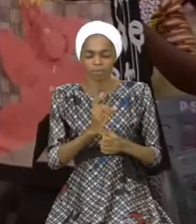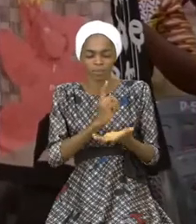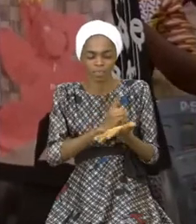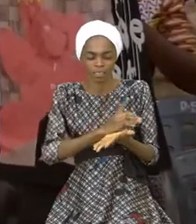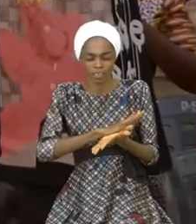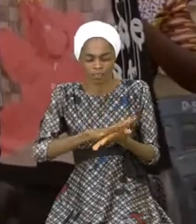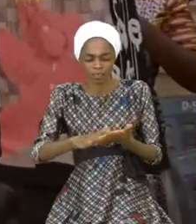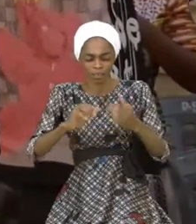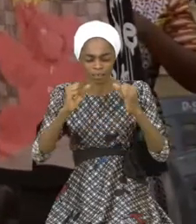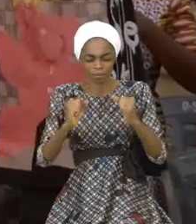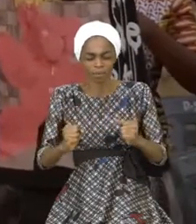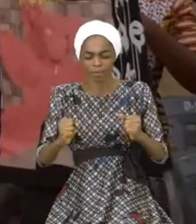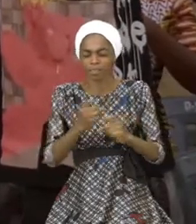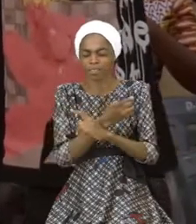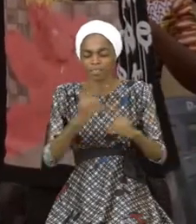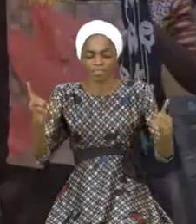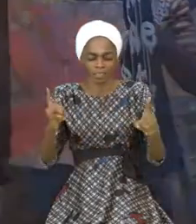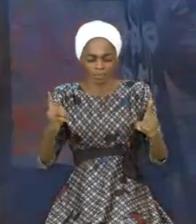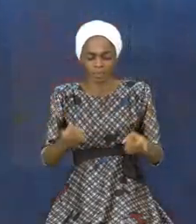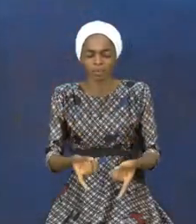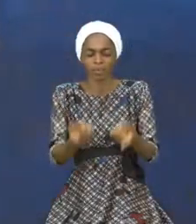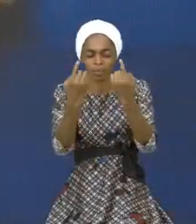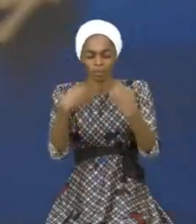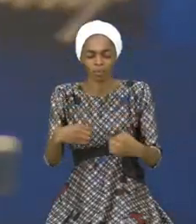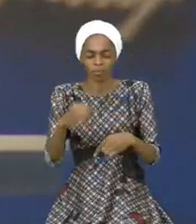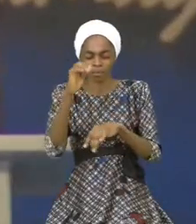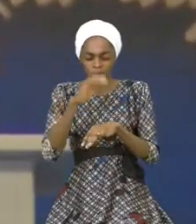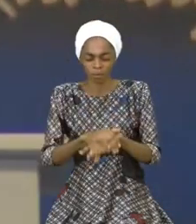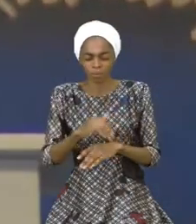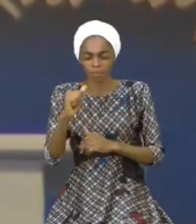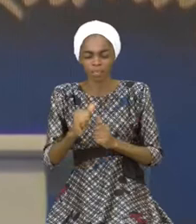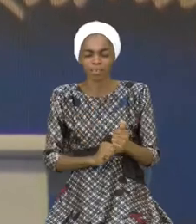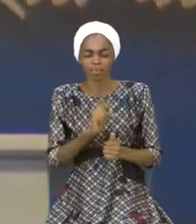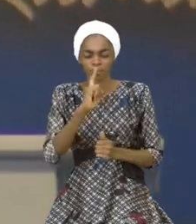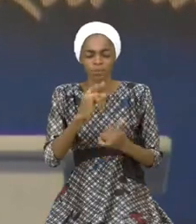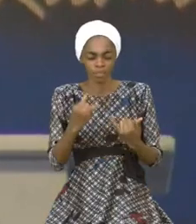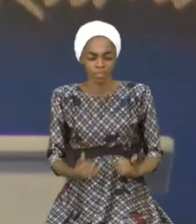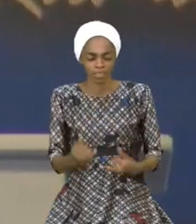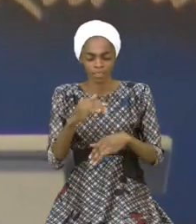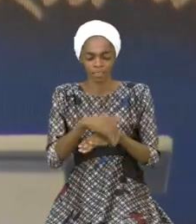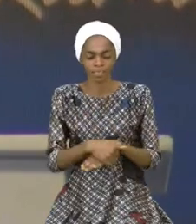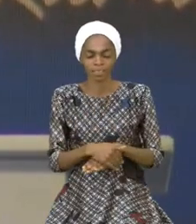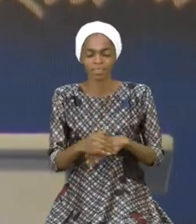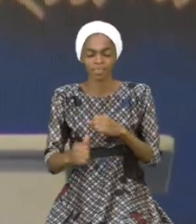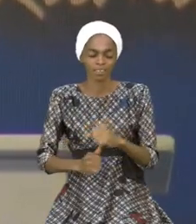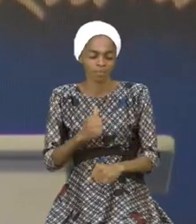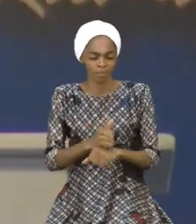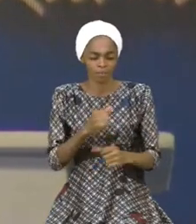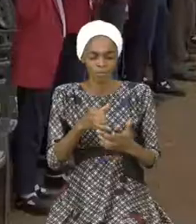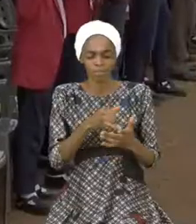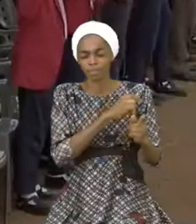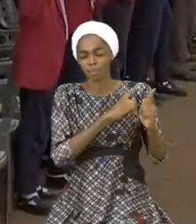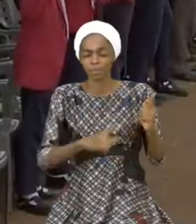Supernatural deliverance coming upon everyone tonight. Confirm it, Lord.